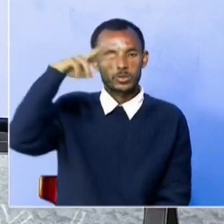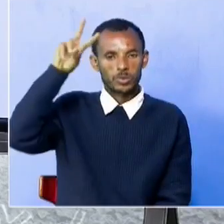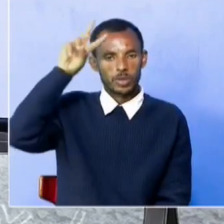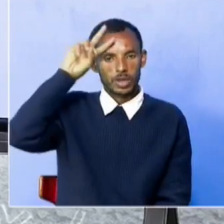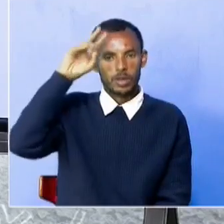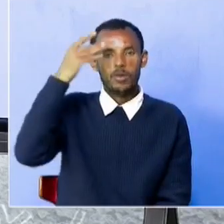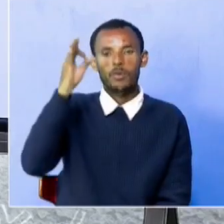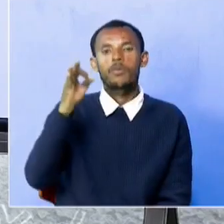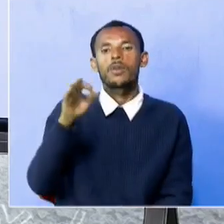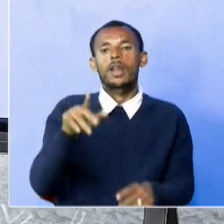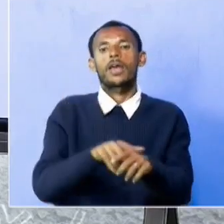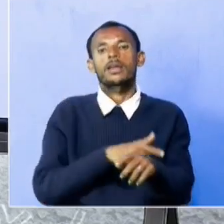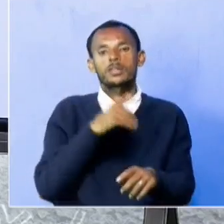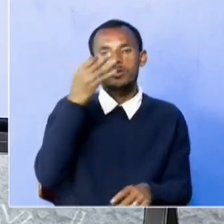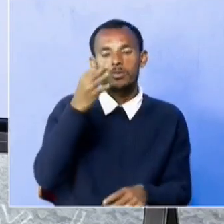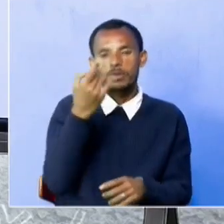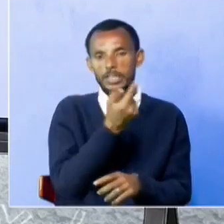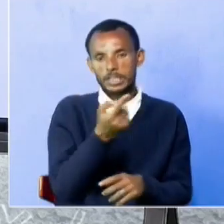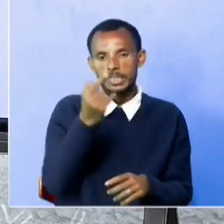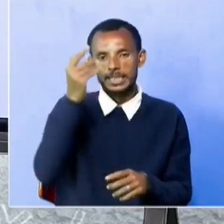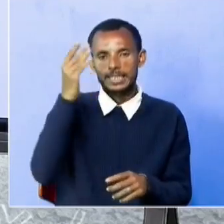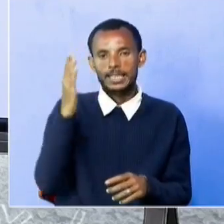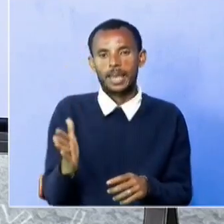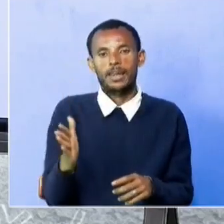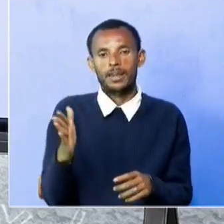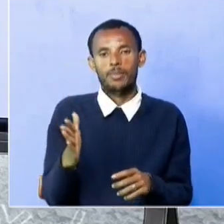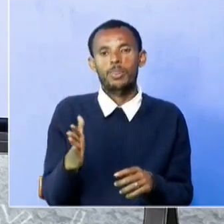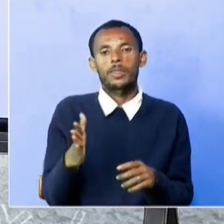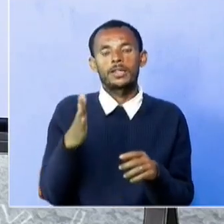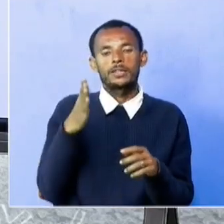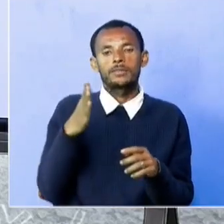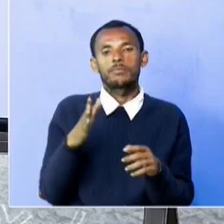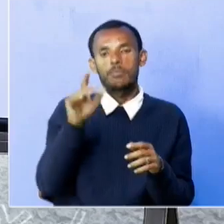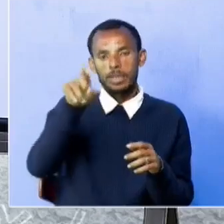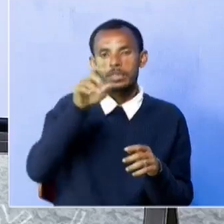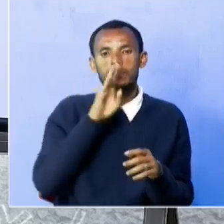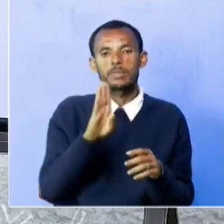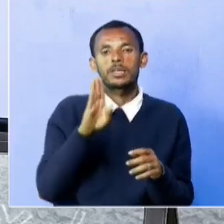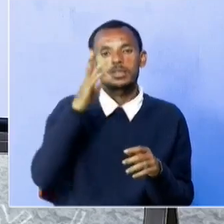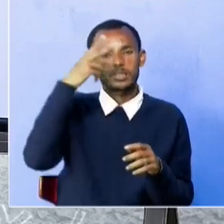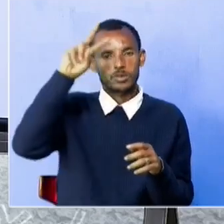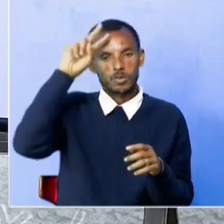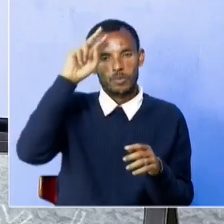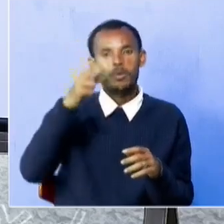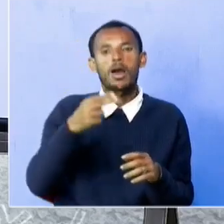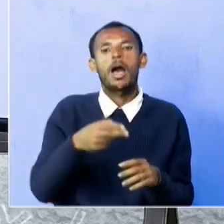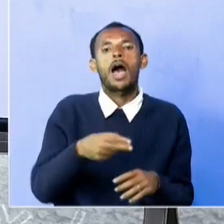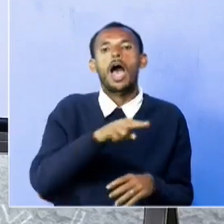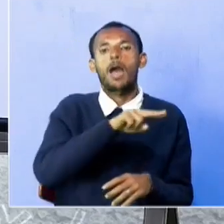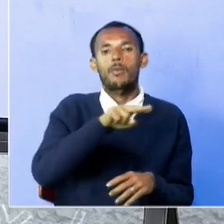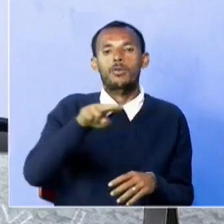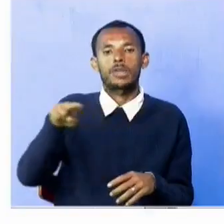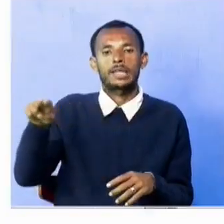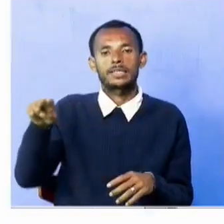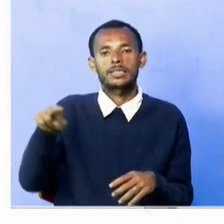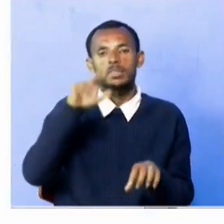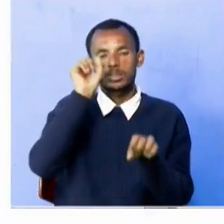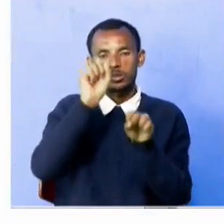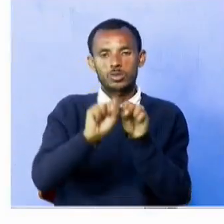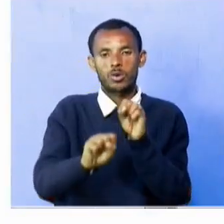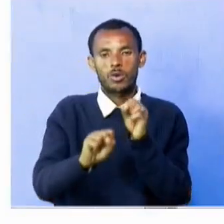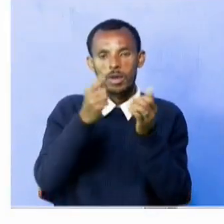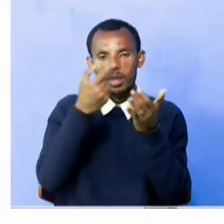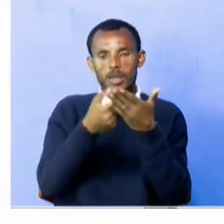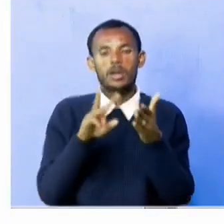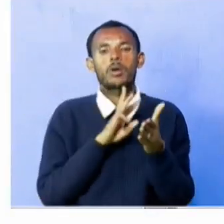the lengths of each side, the sum of the square of the lengths of each side must be the square of the hypotenuse. So here